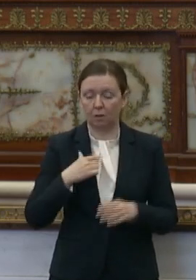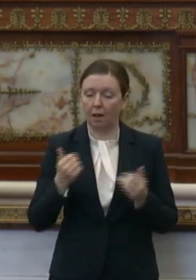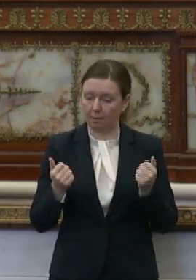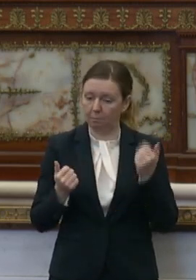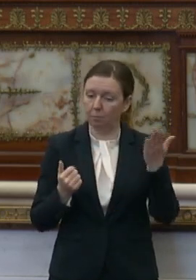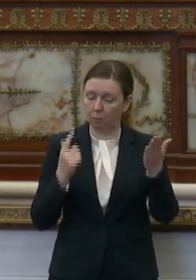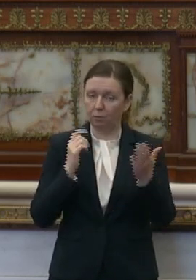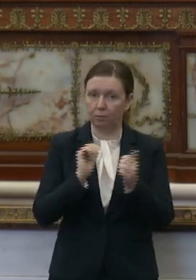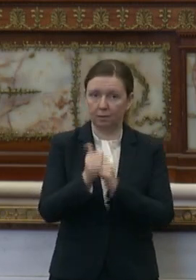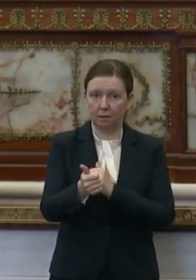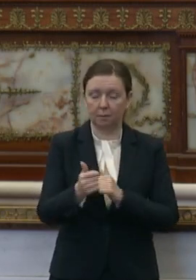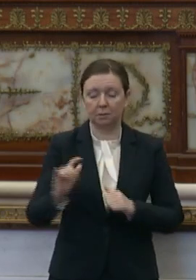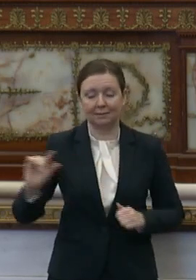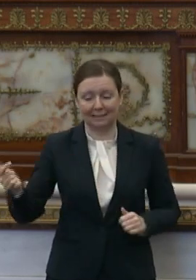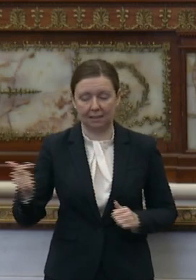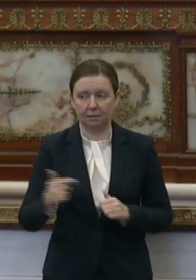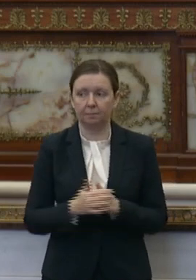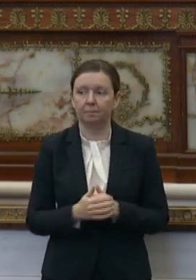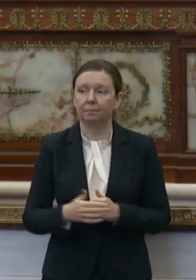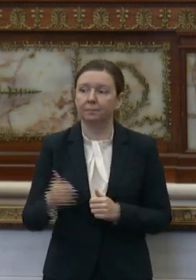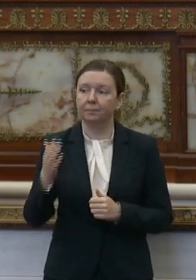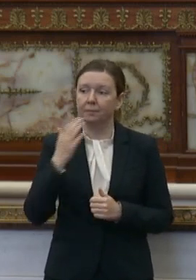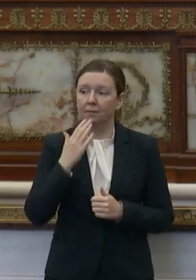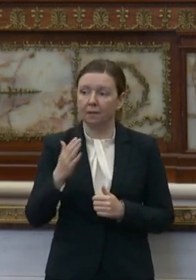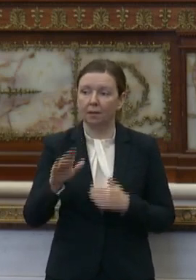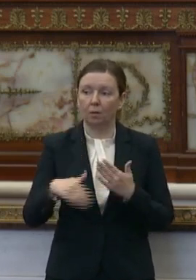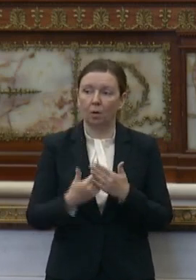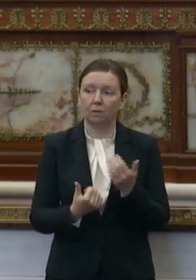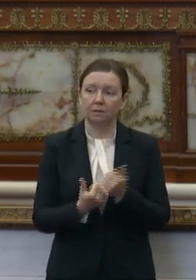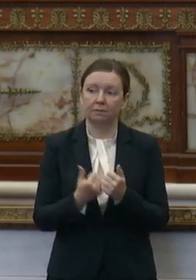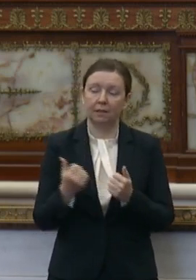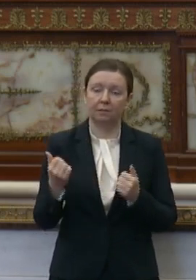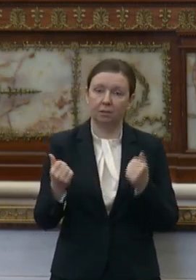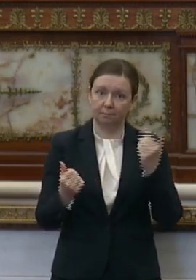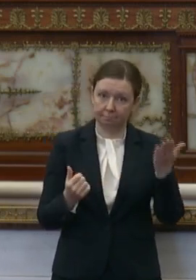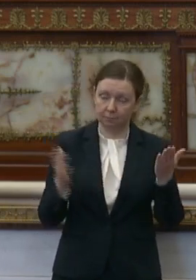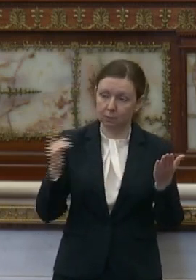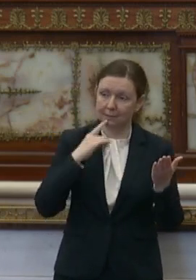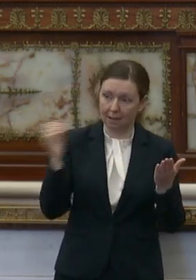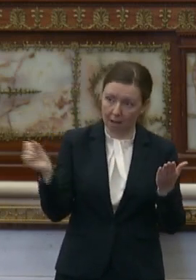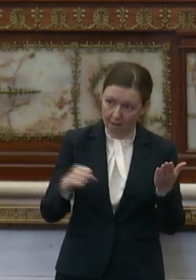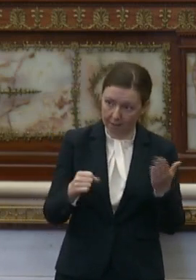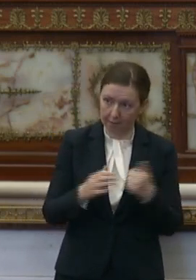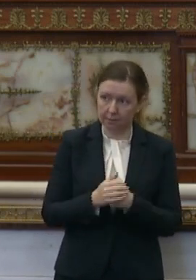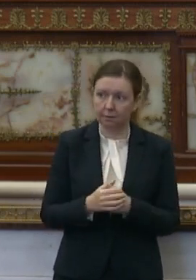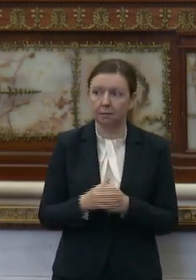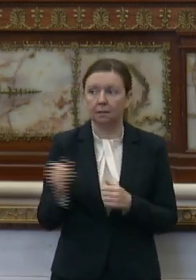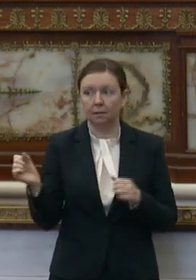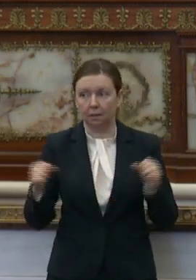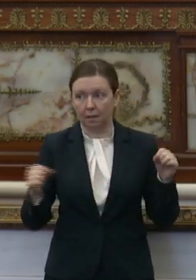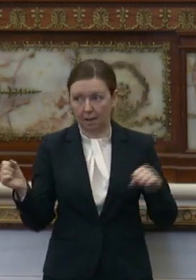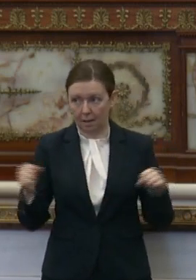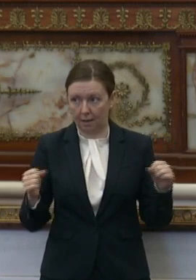of the amendment. Second. Thank you. All those in favor of the motion will signify by saying aye.